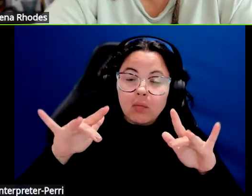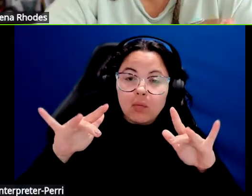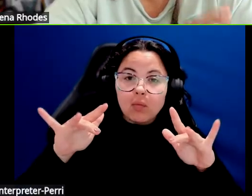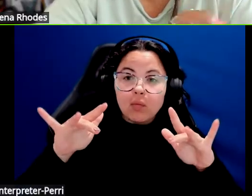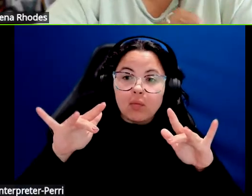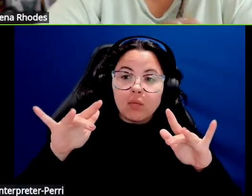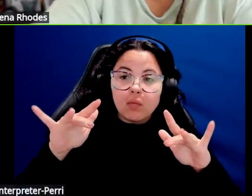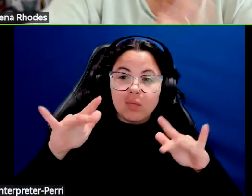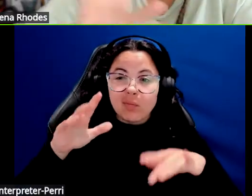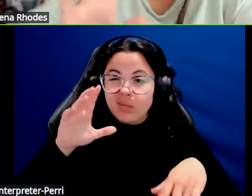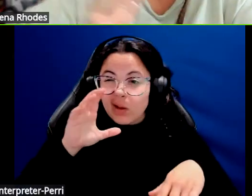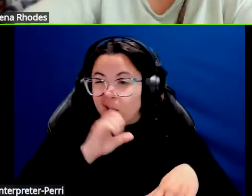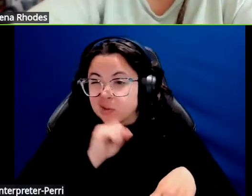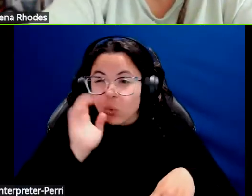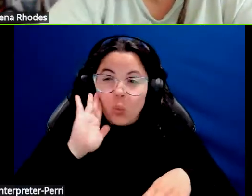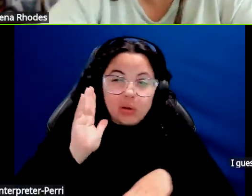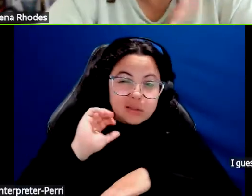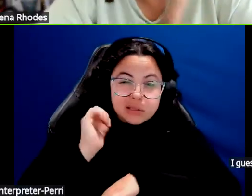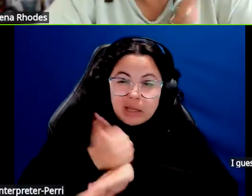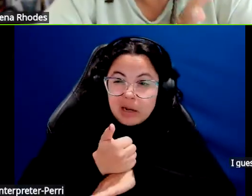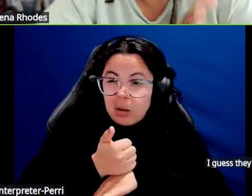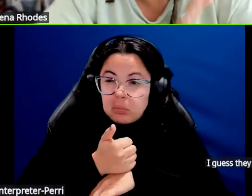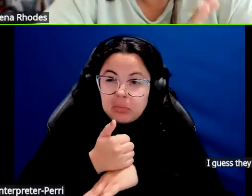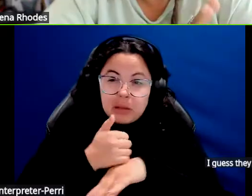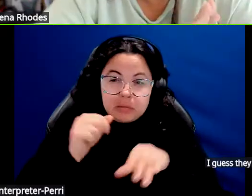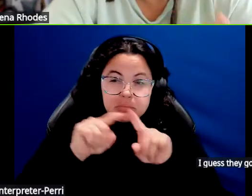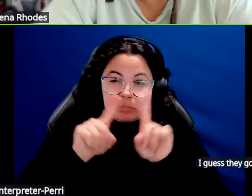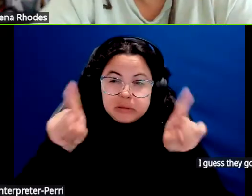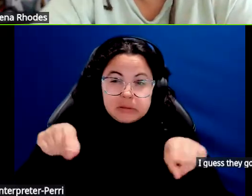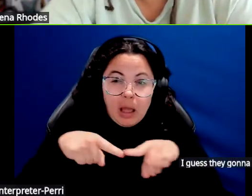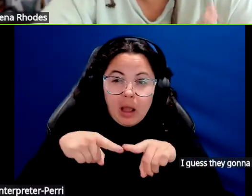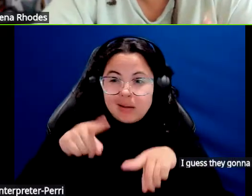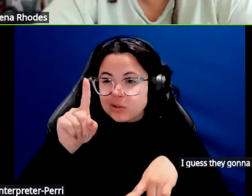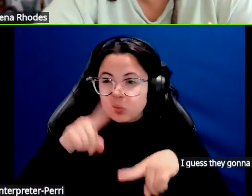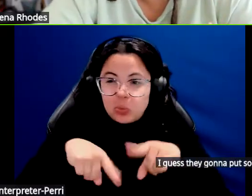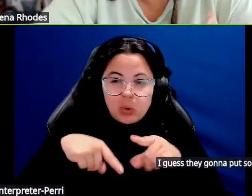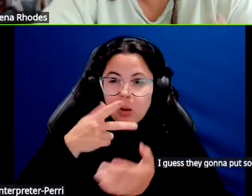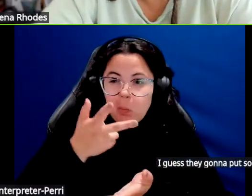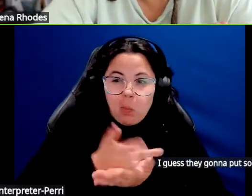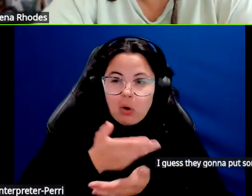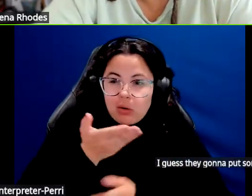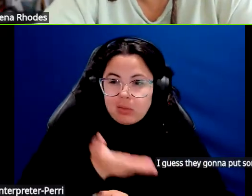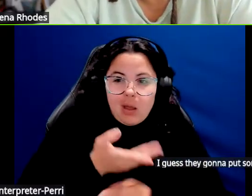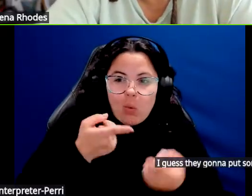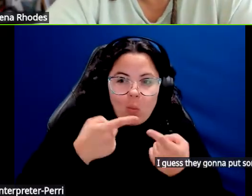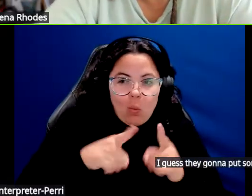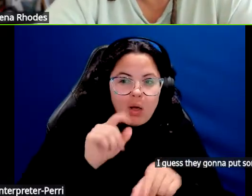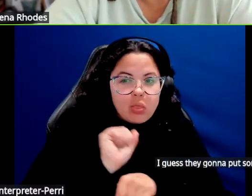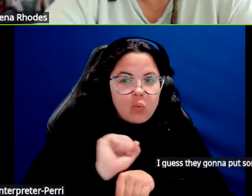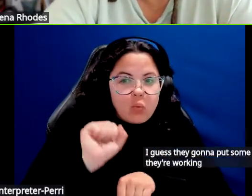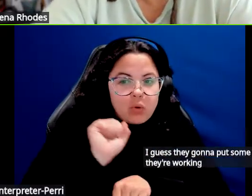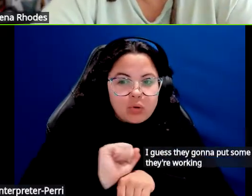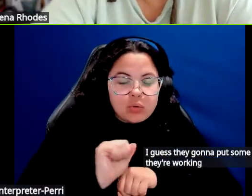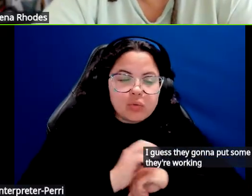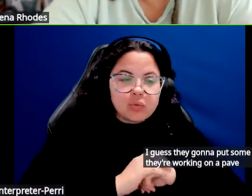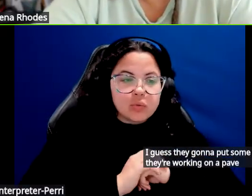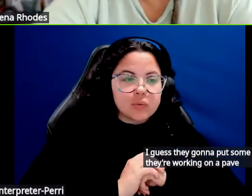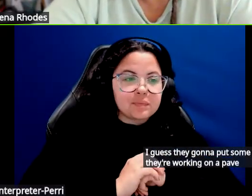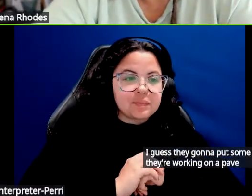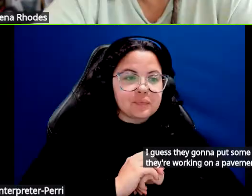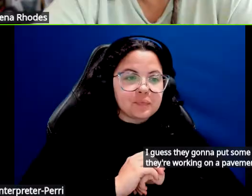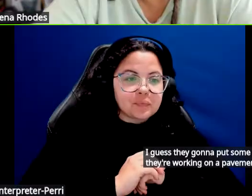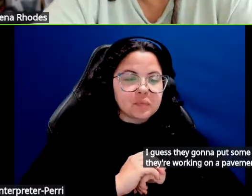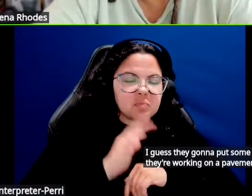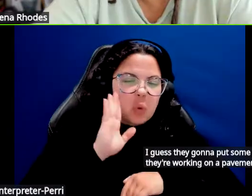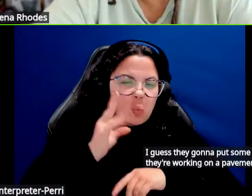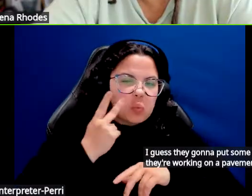I guess they're going to put some parking signs out, and folks cannot park while they're working on a pavement. So you will